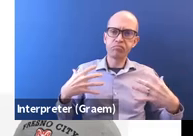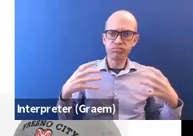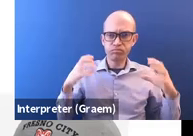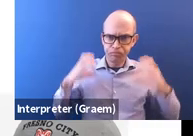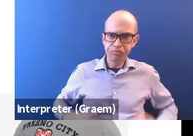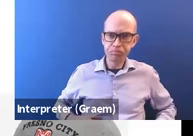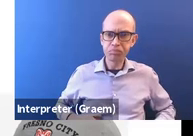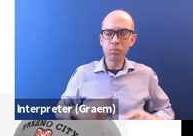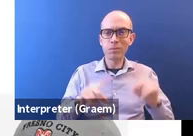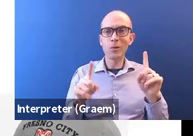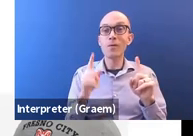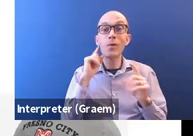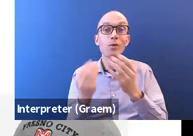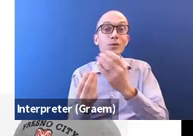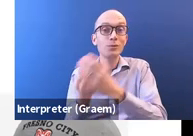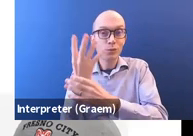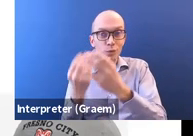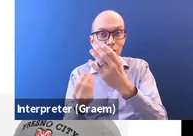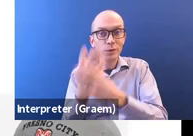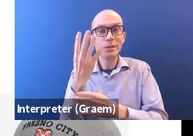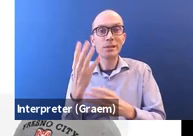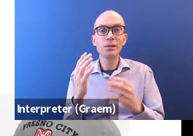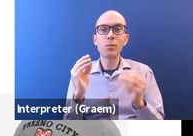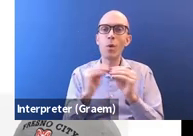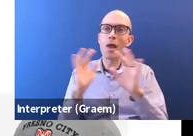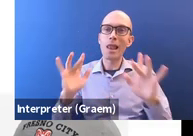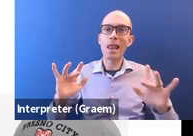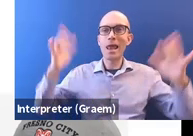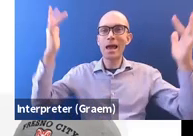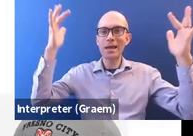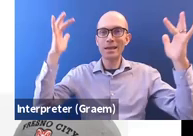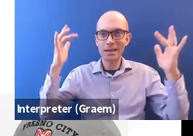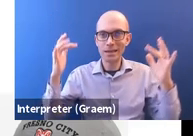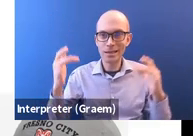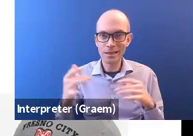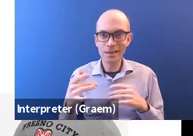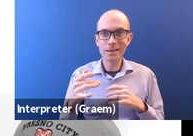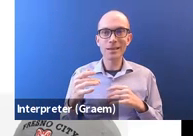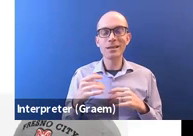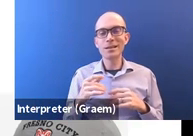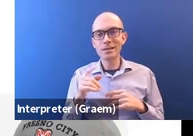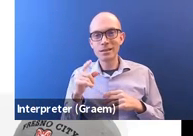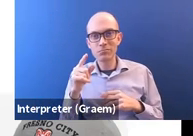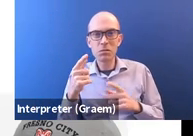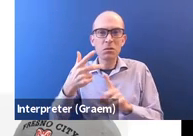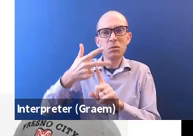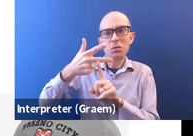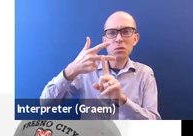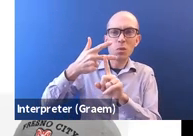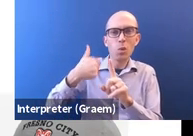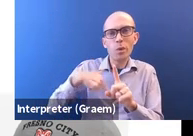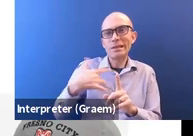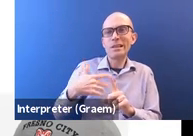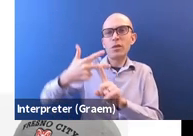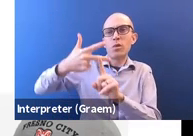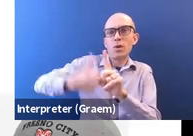forth. But some of the newer stuff that's coming in is some of the lighter in anticipation of the spring. It's always, you know, 3 months ahead of time